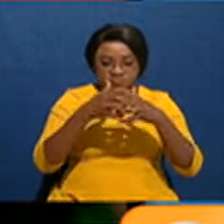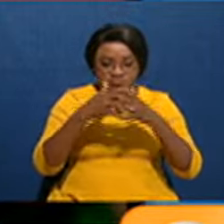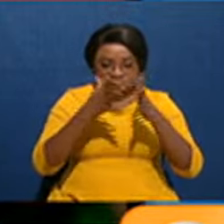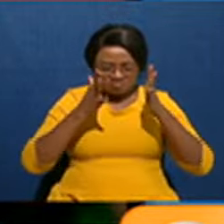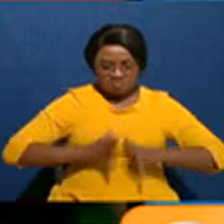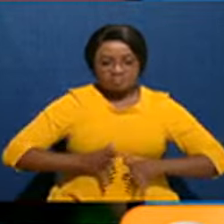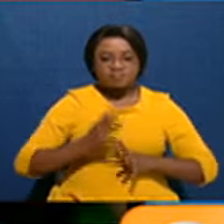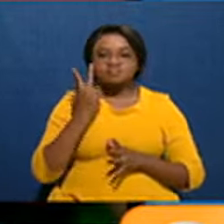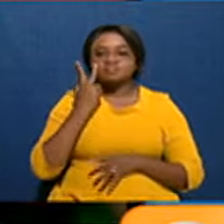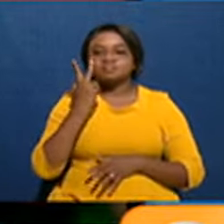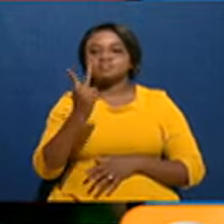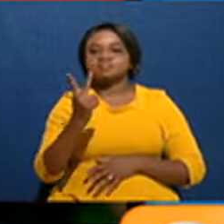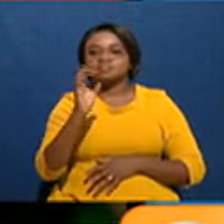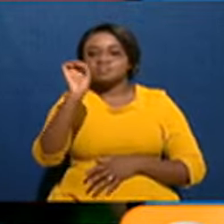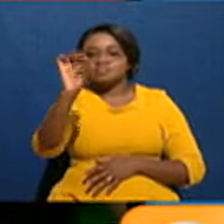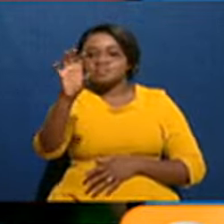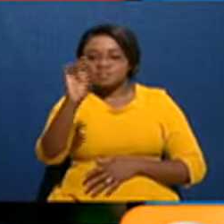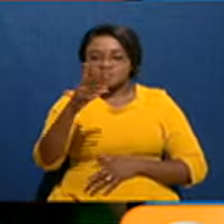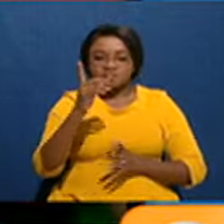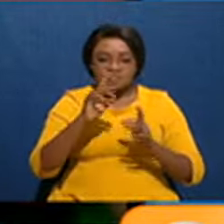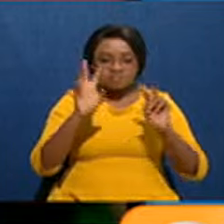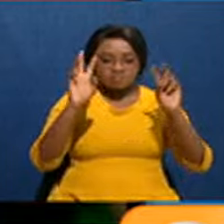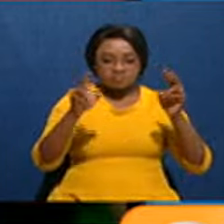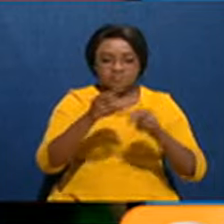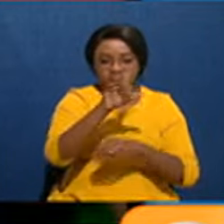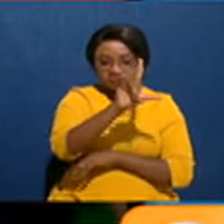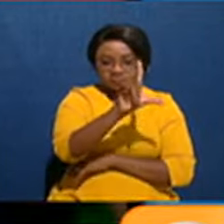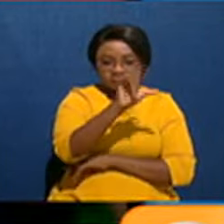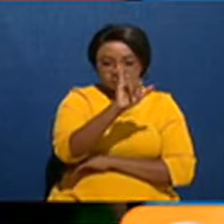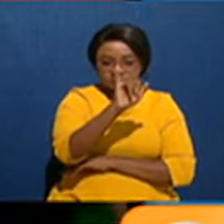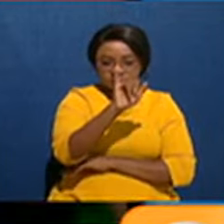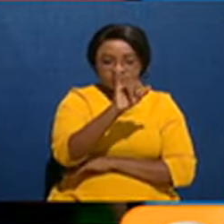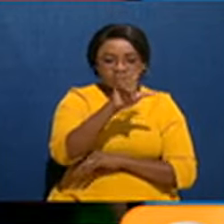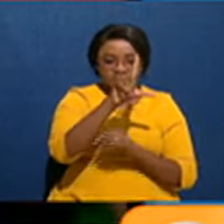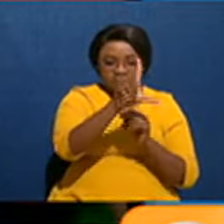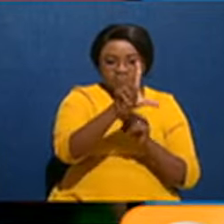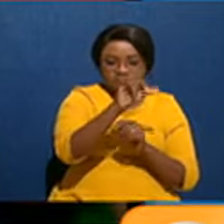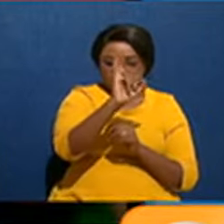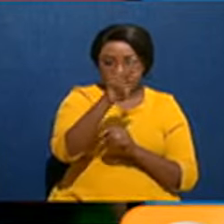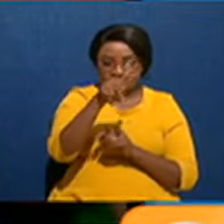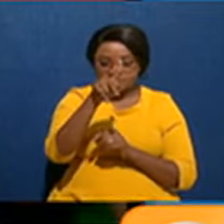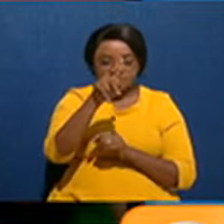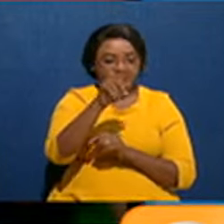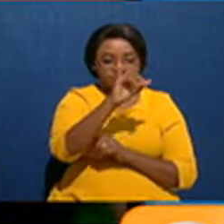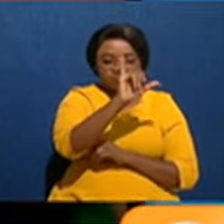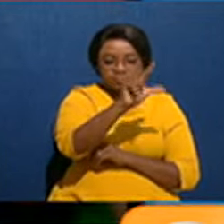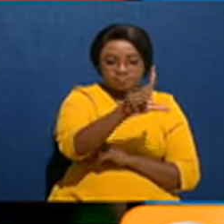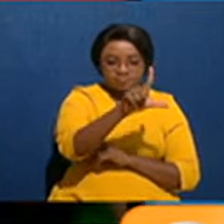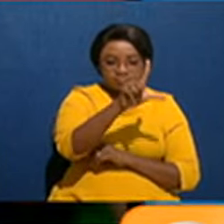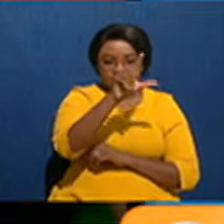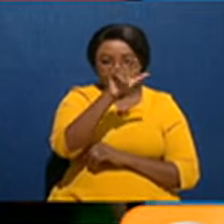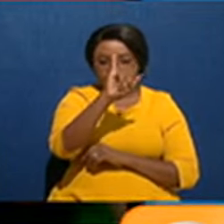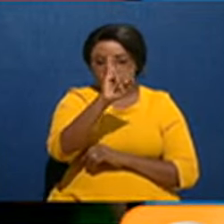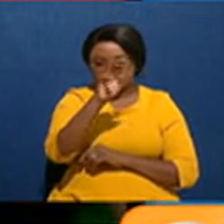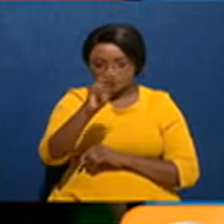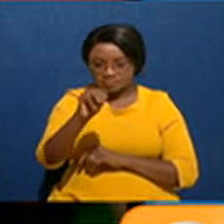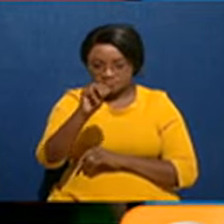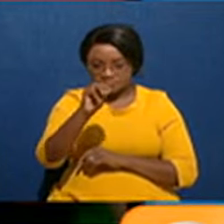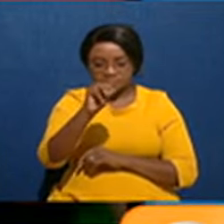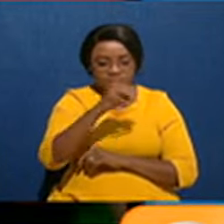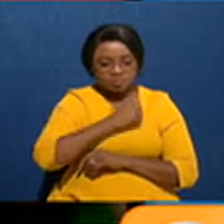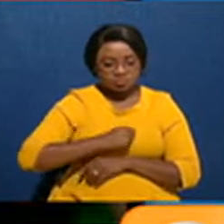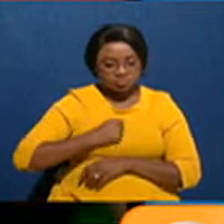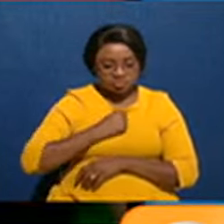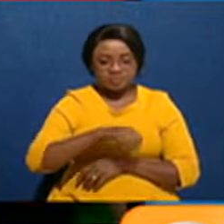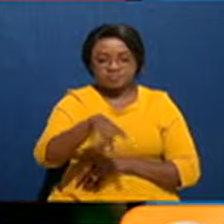into the future. The acronym is LEAP, leadership standing, L standing for leadership. We will offer leadership